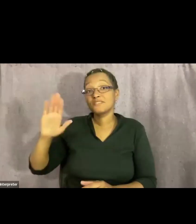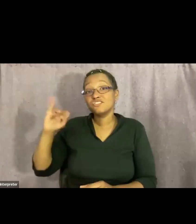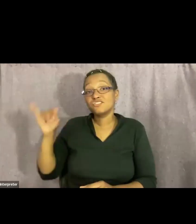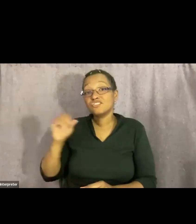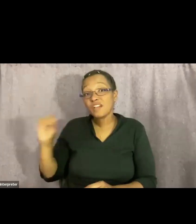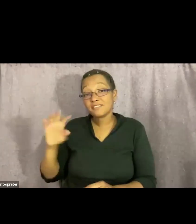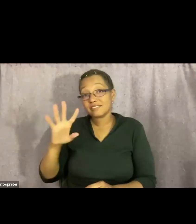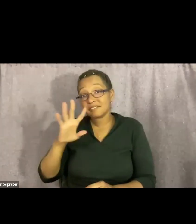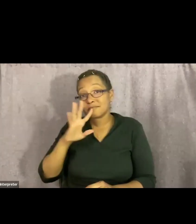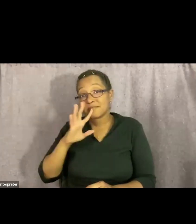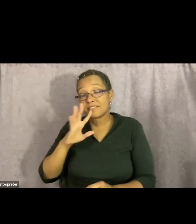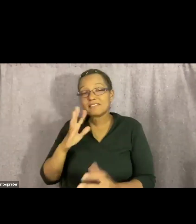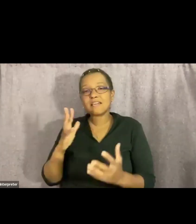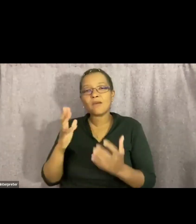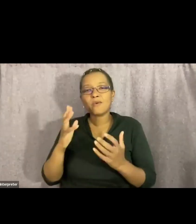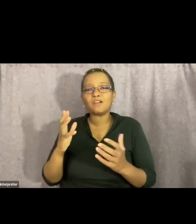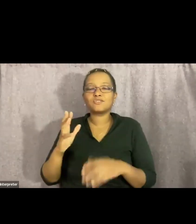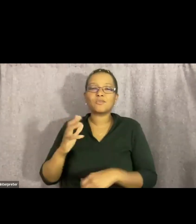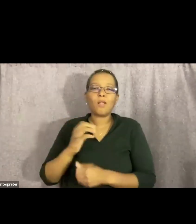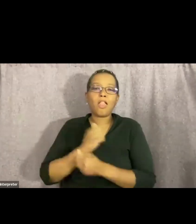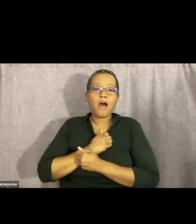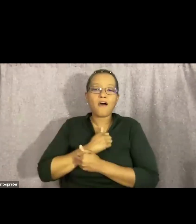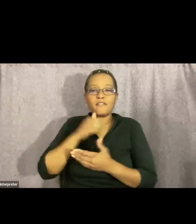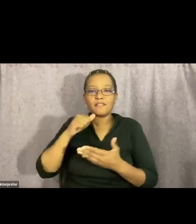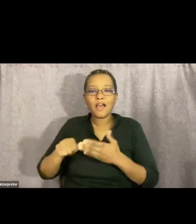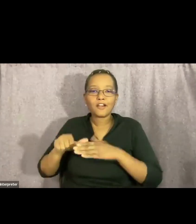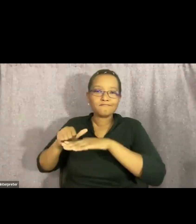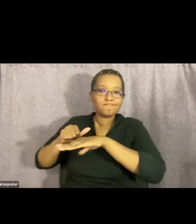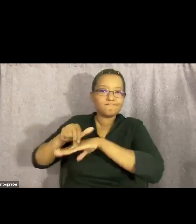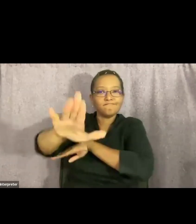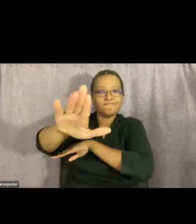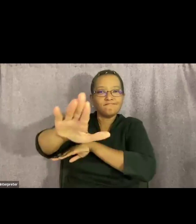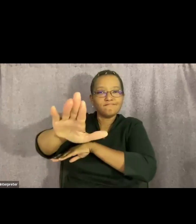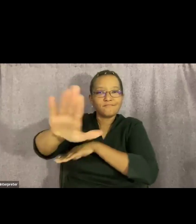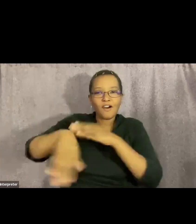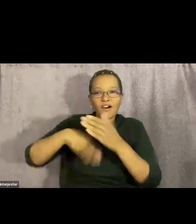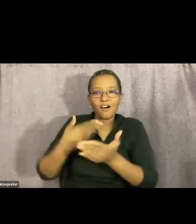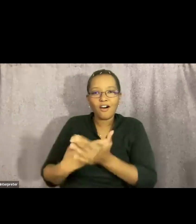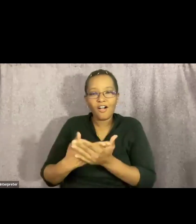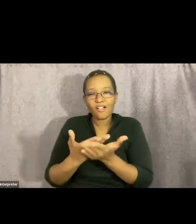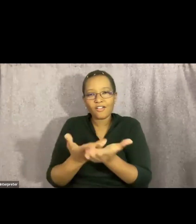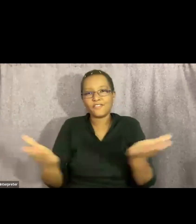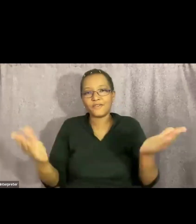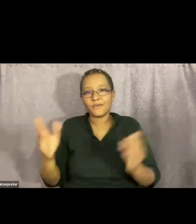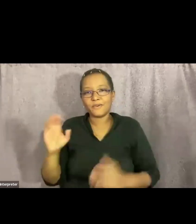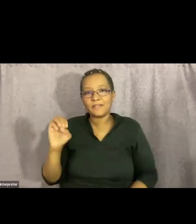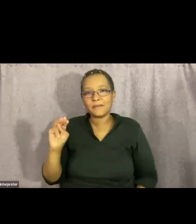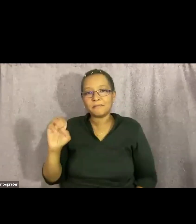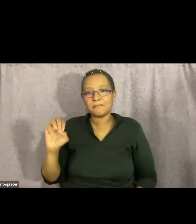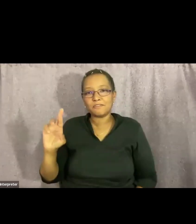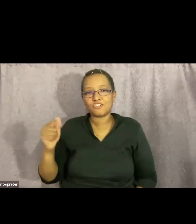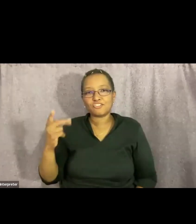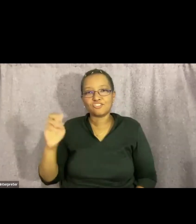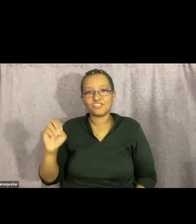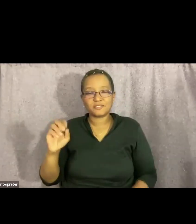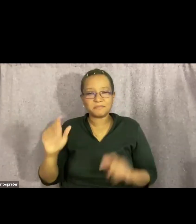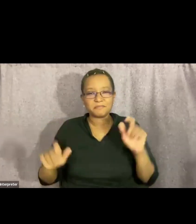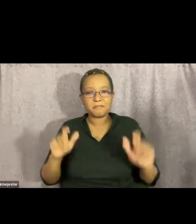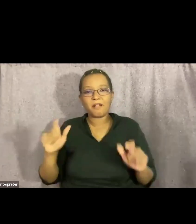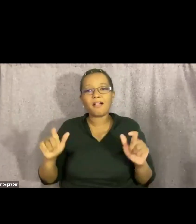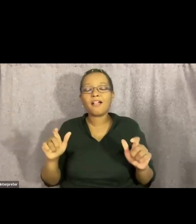I think spoken word poetry is really inherently accommodating because of its multisensory